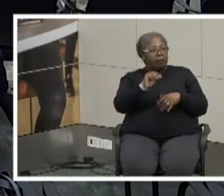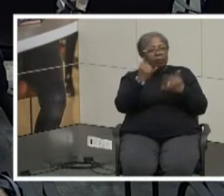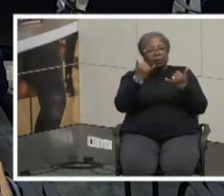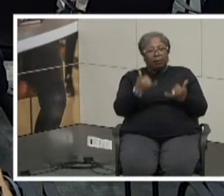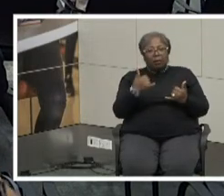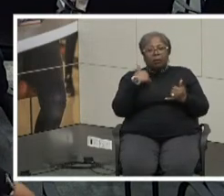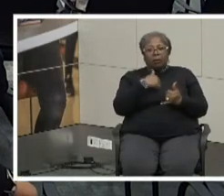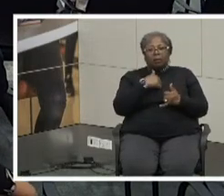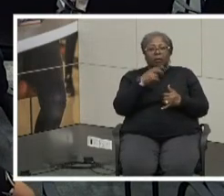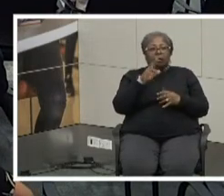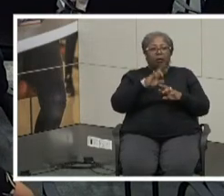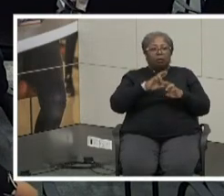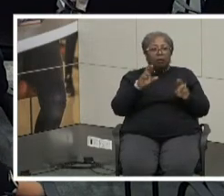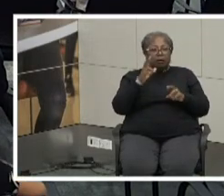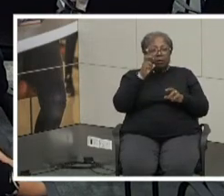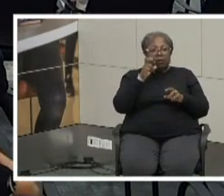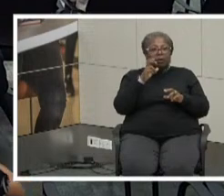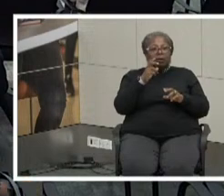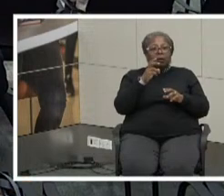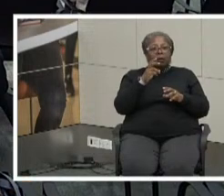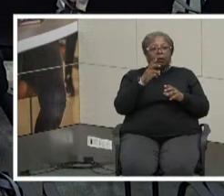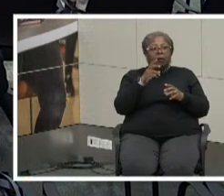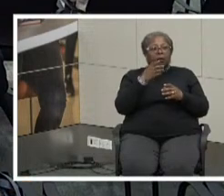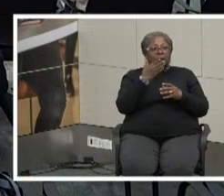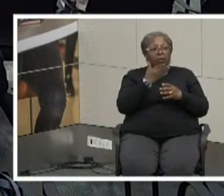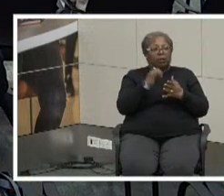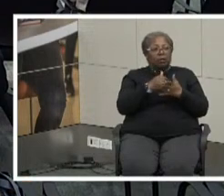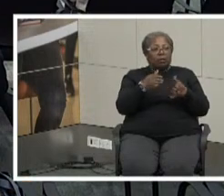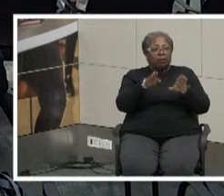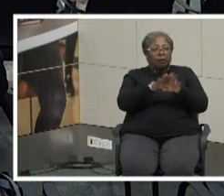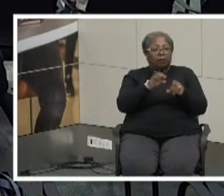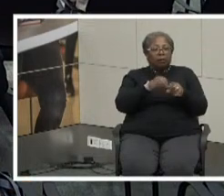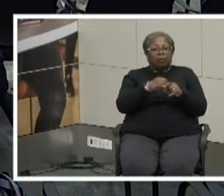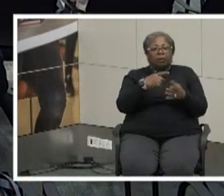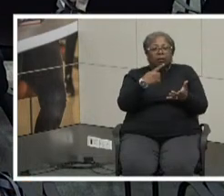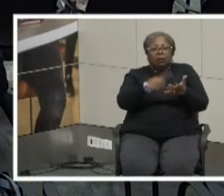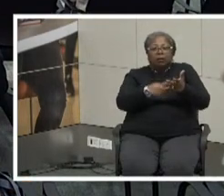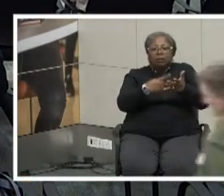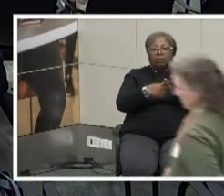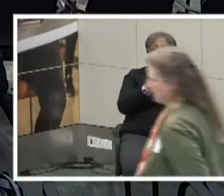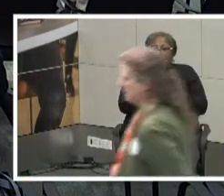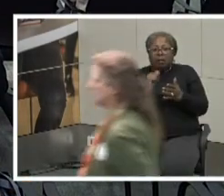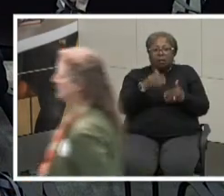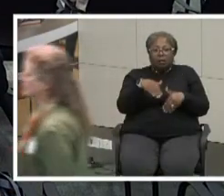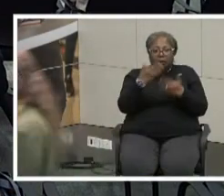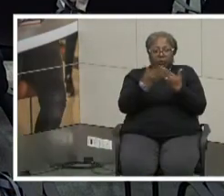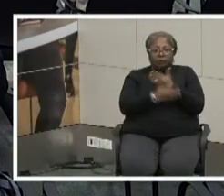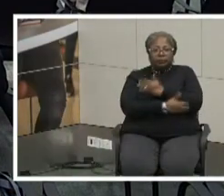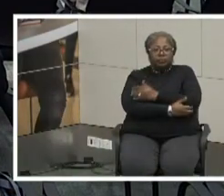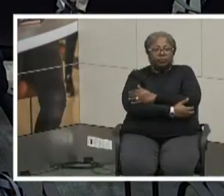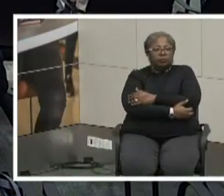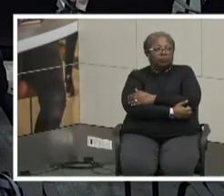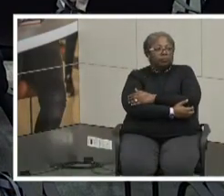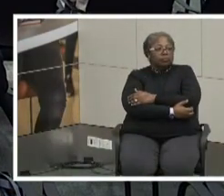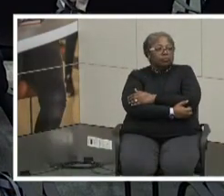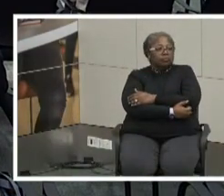and consider items discussed in closed session are there any motions